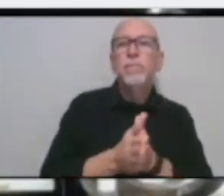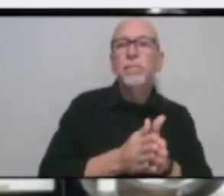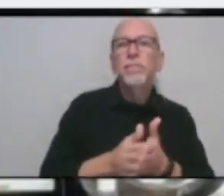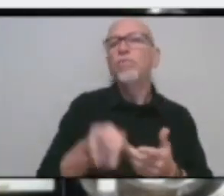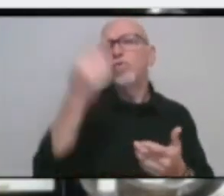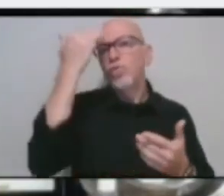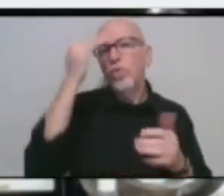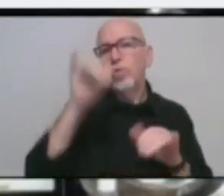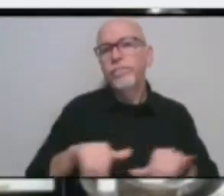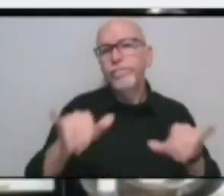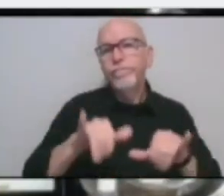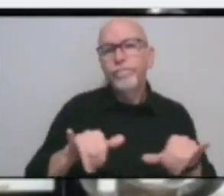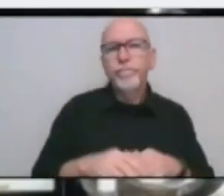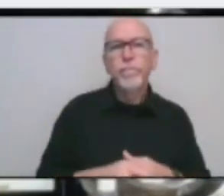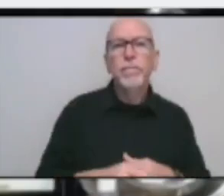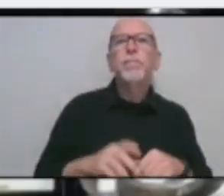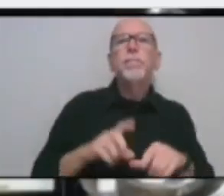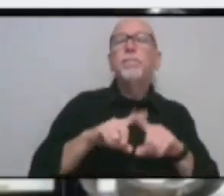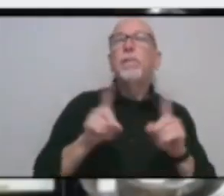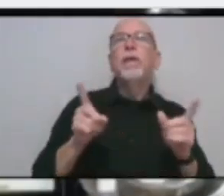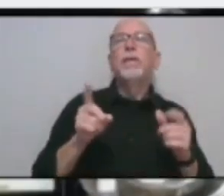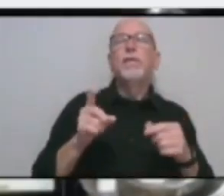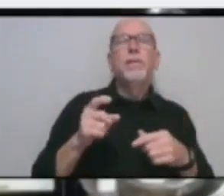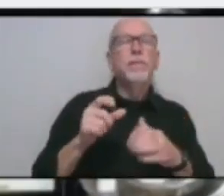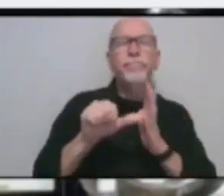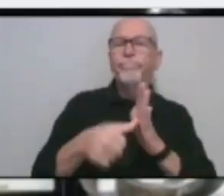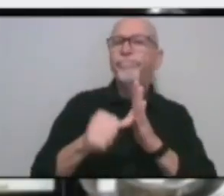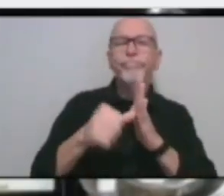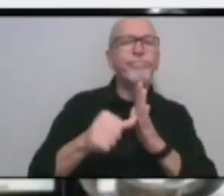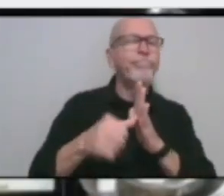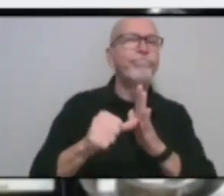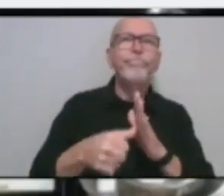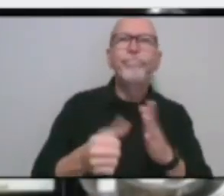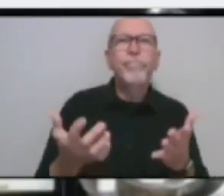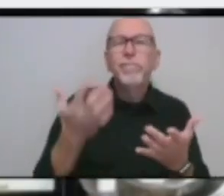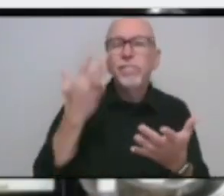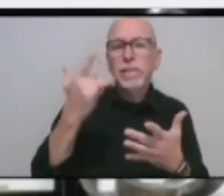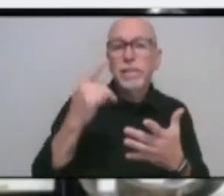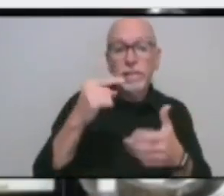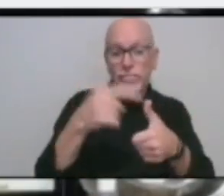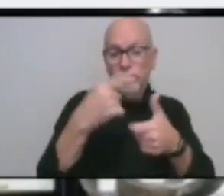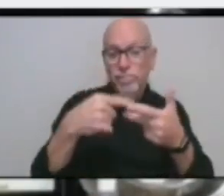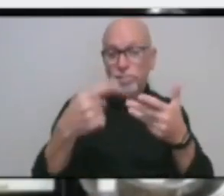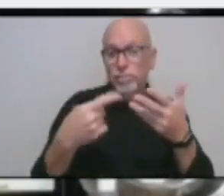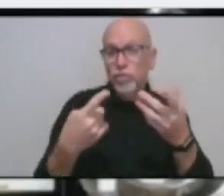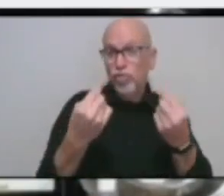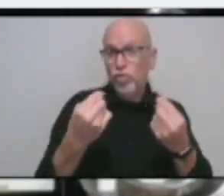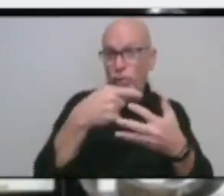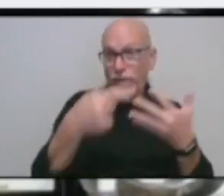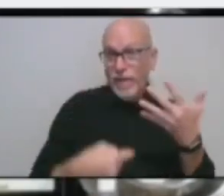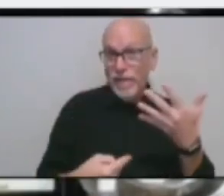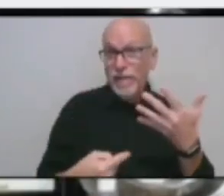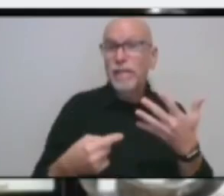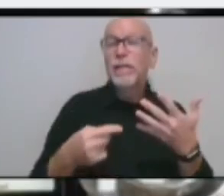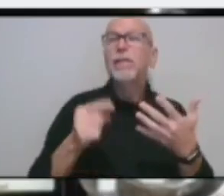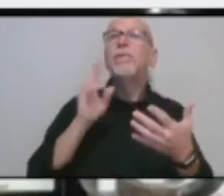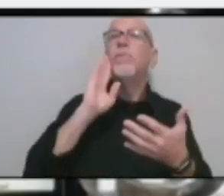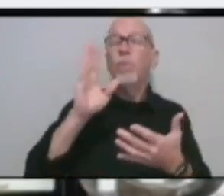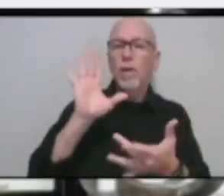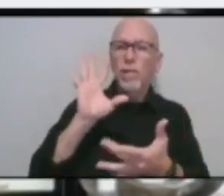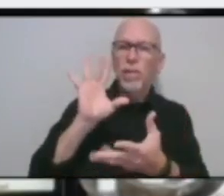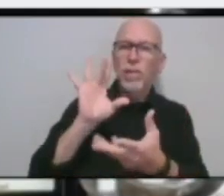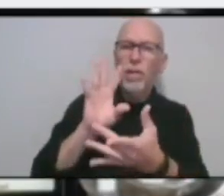but can't say it or do it enough, because all those good actions add up.